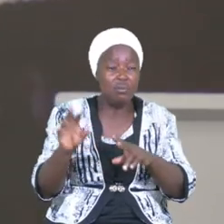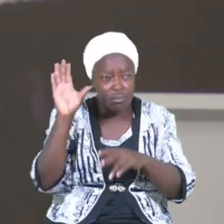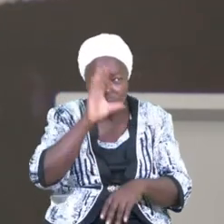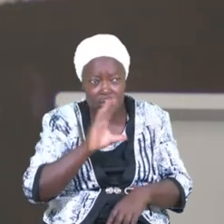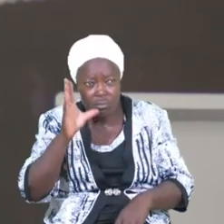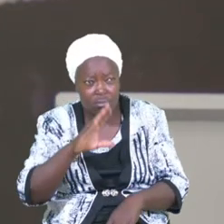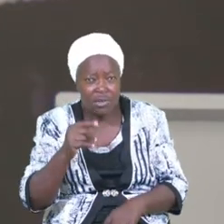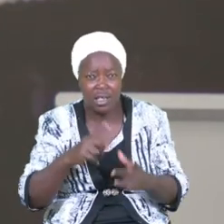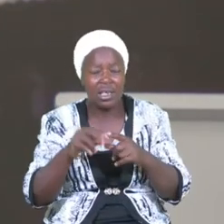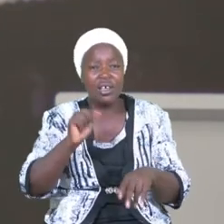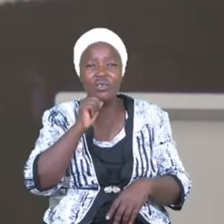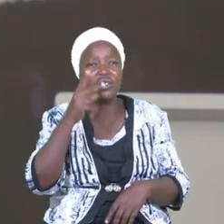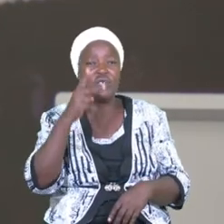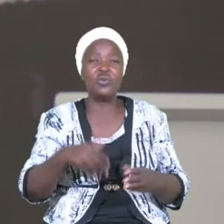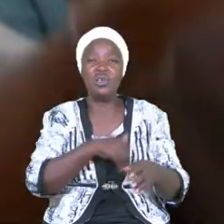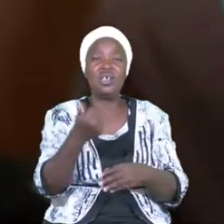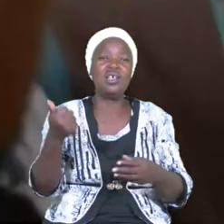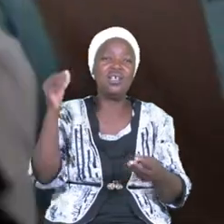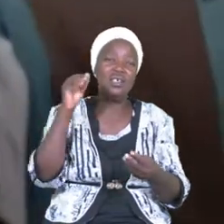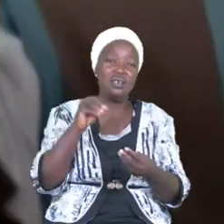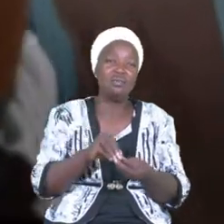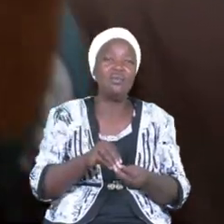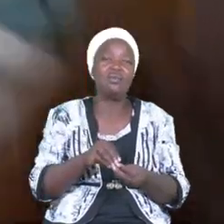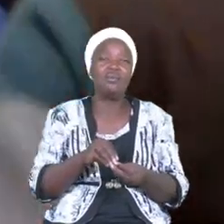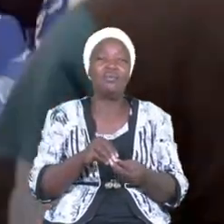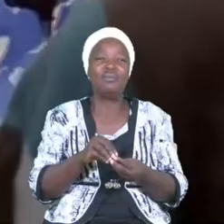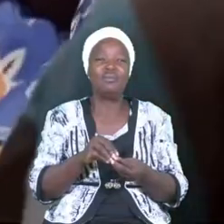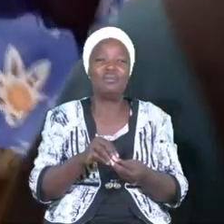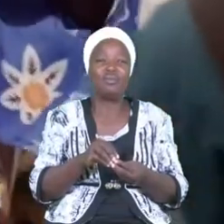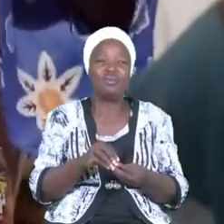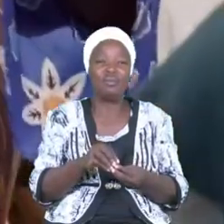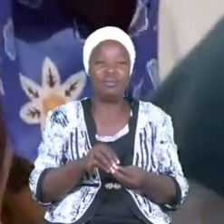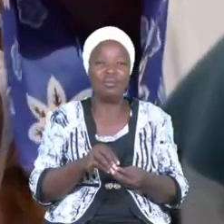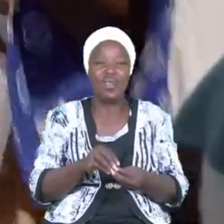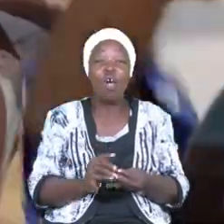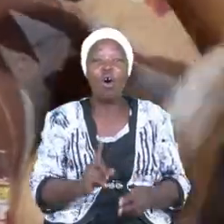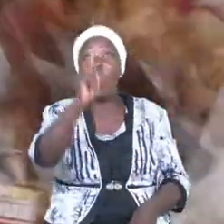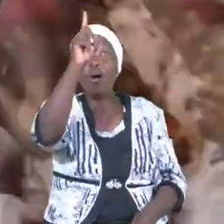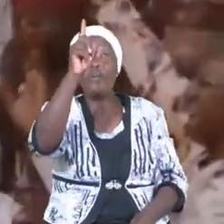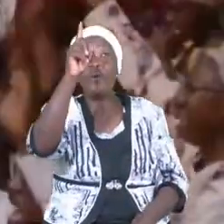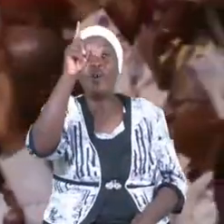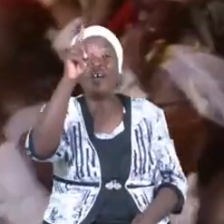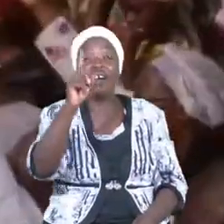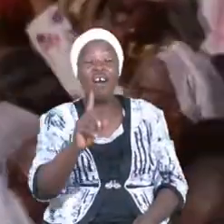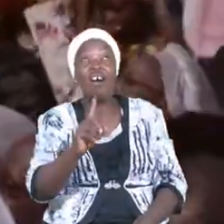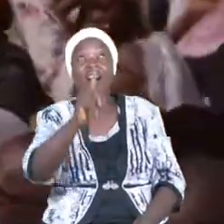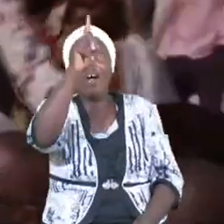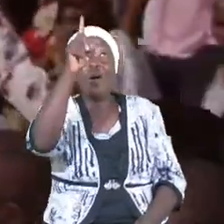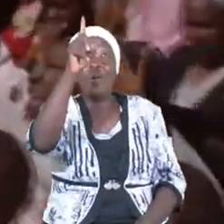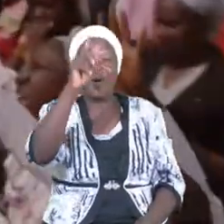enemies cannot see you anymore. Up! Up!